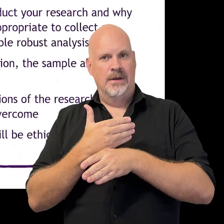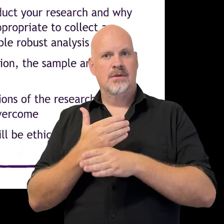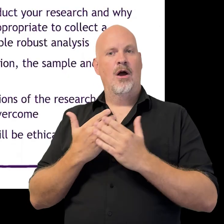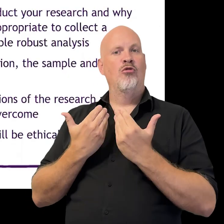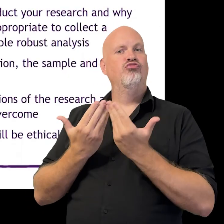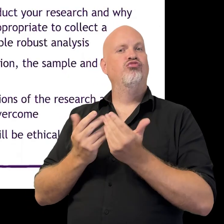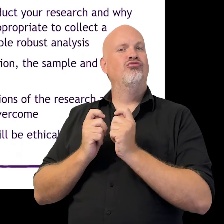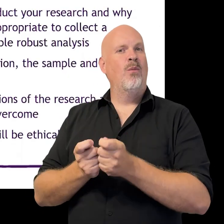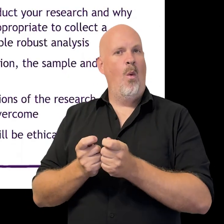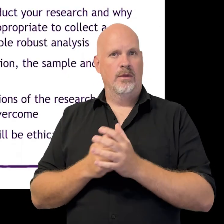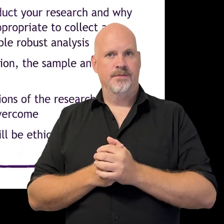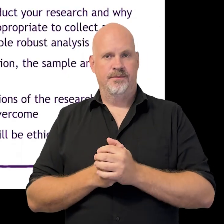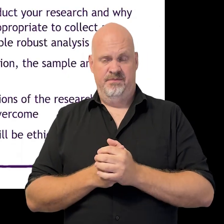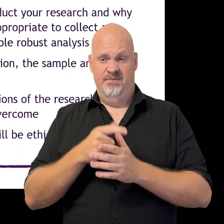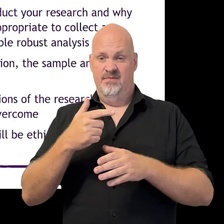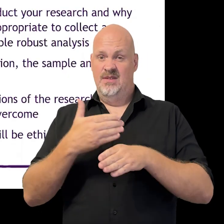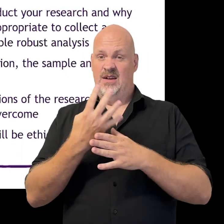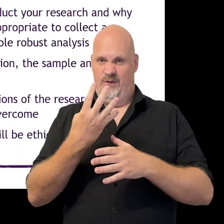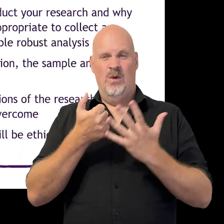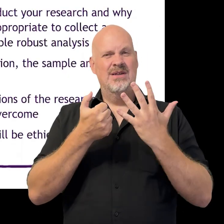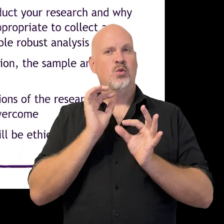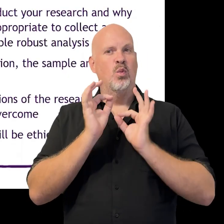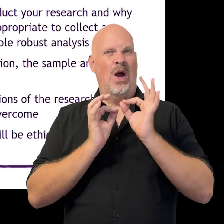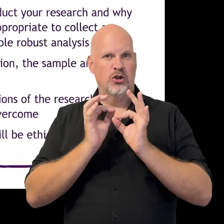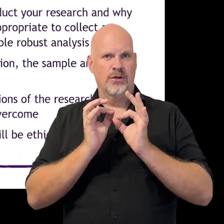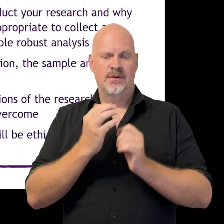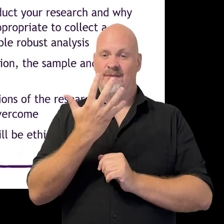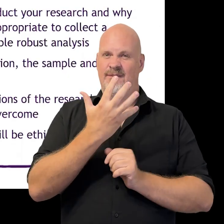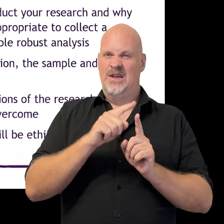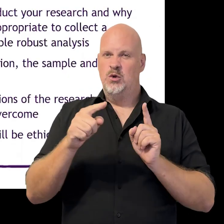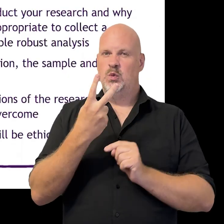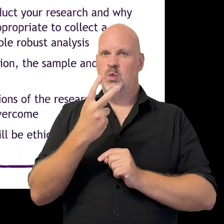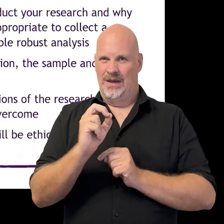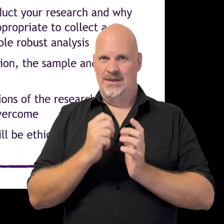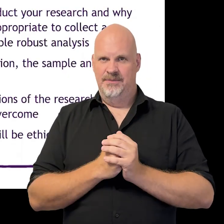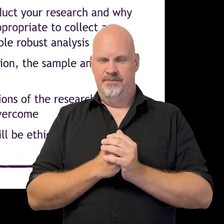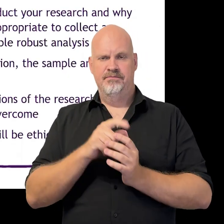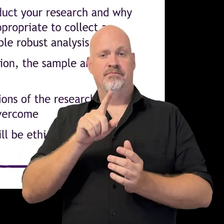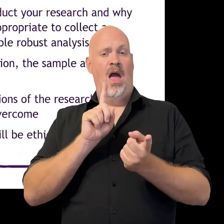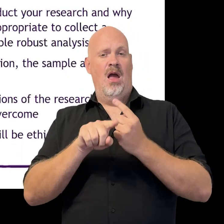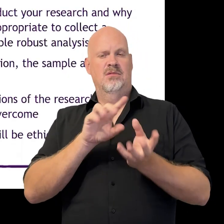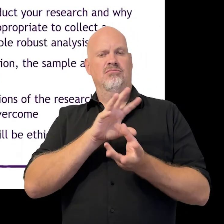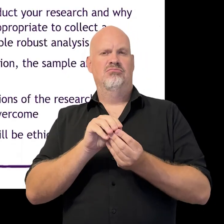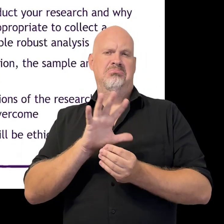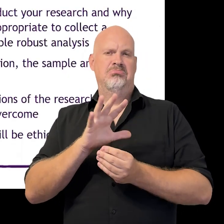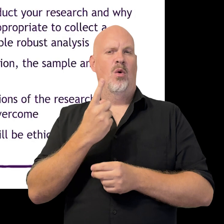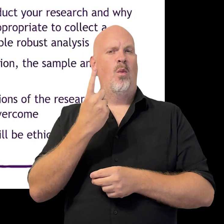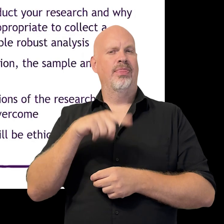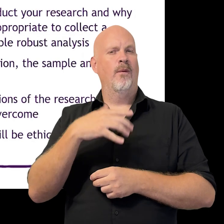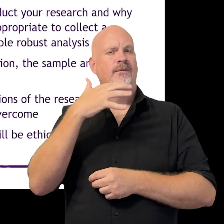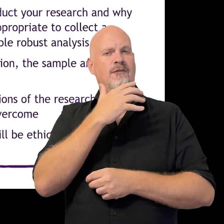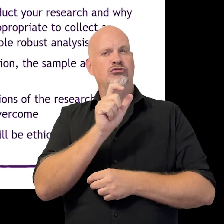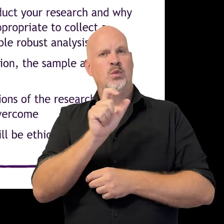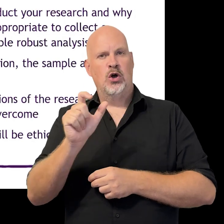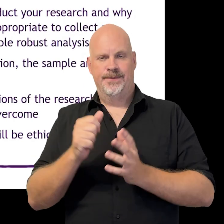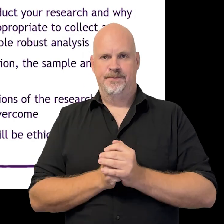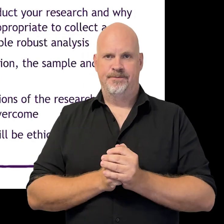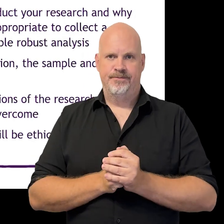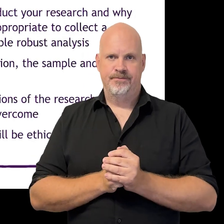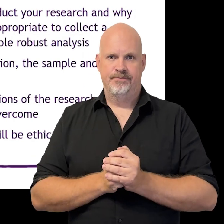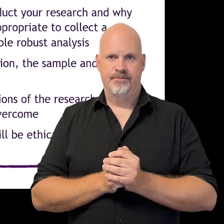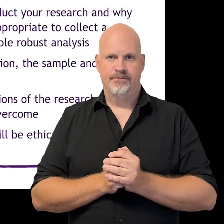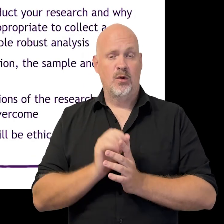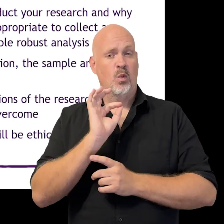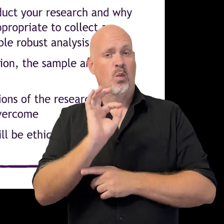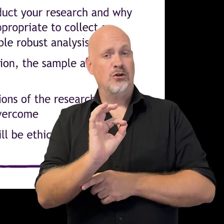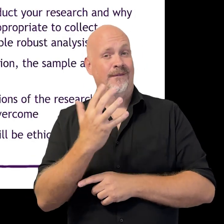design. It might be the validity of the data collection method. It might be to do with the